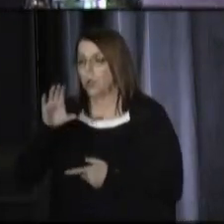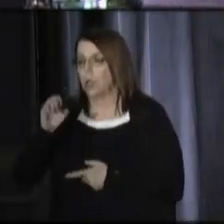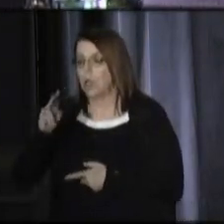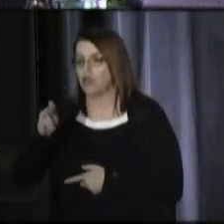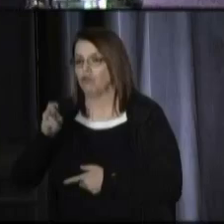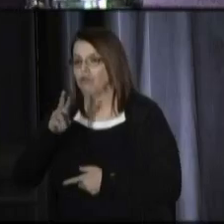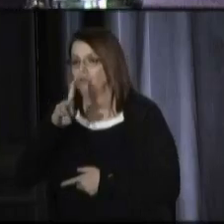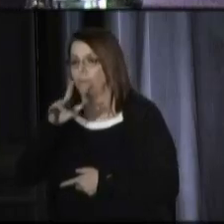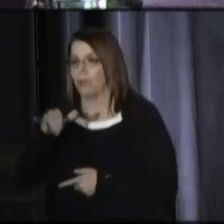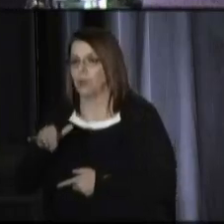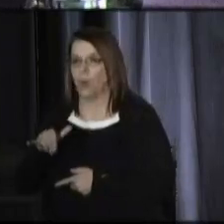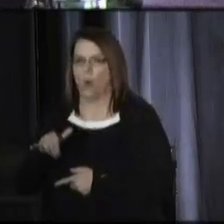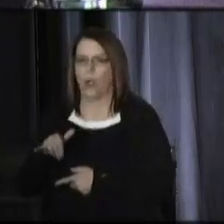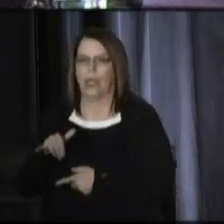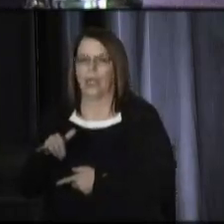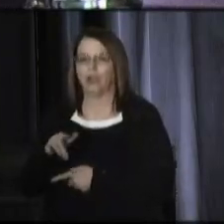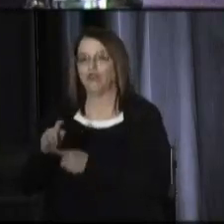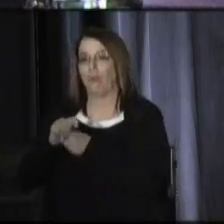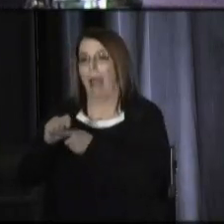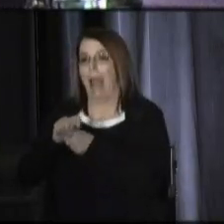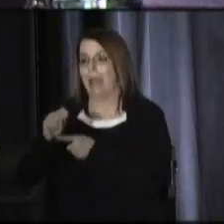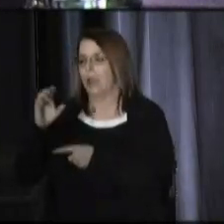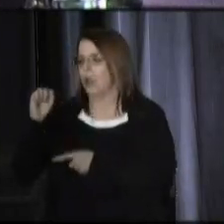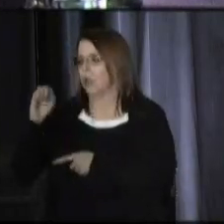I'm still waiting for that epiphany.